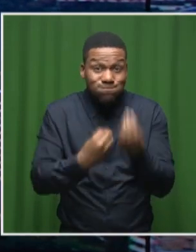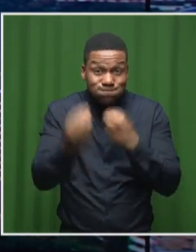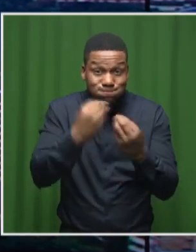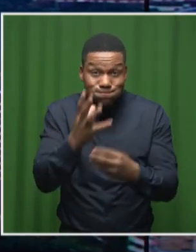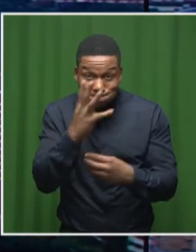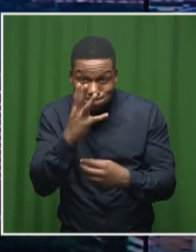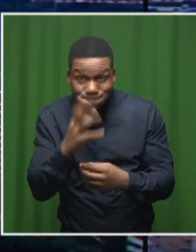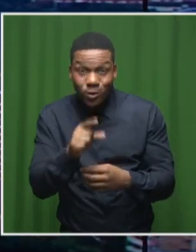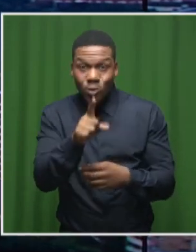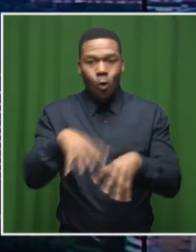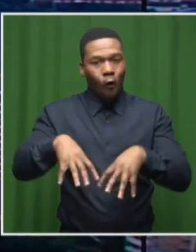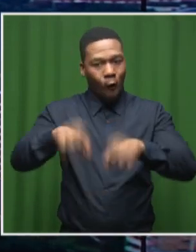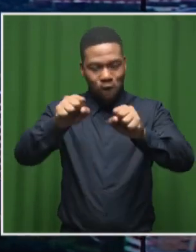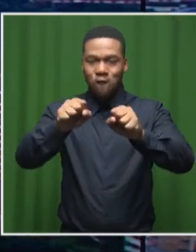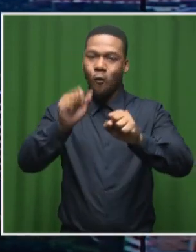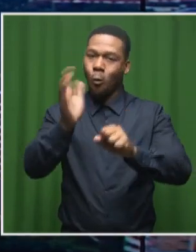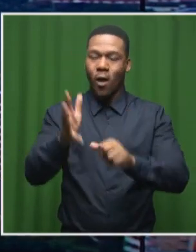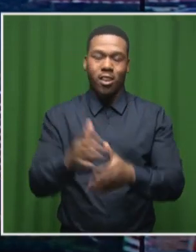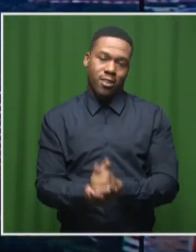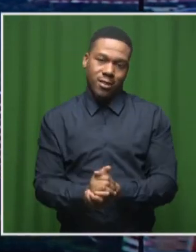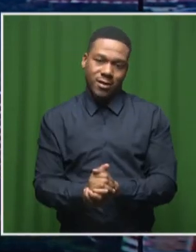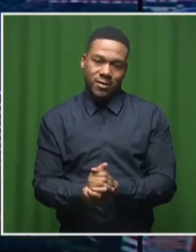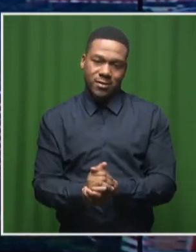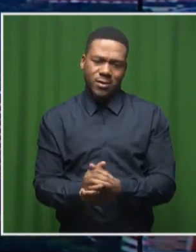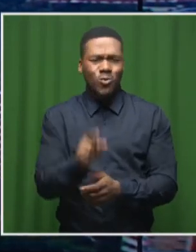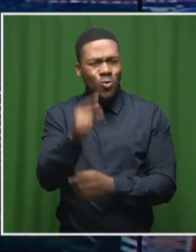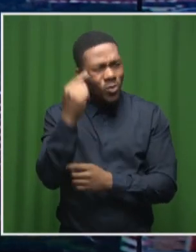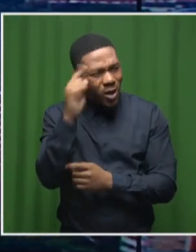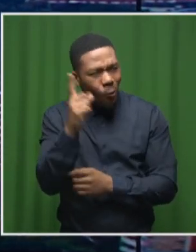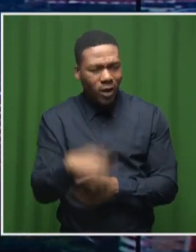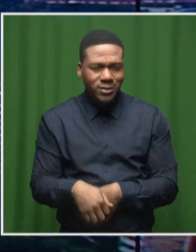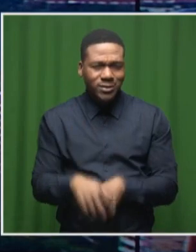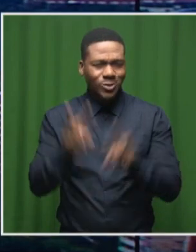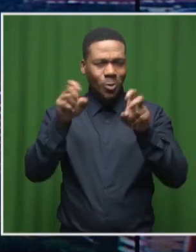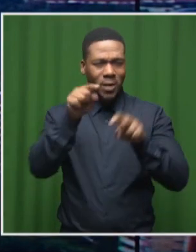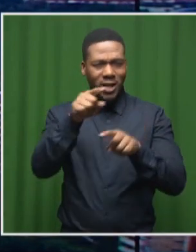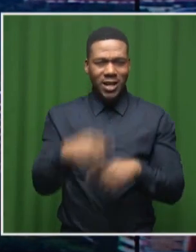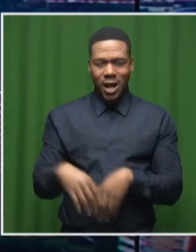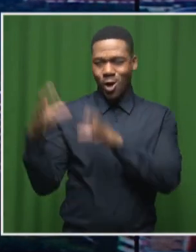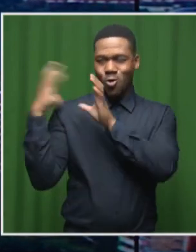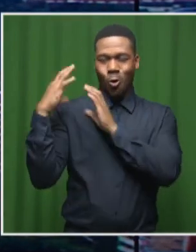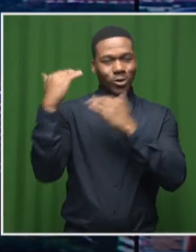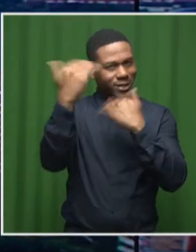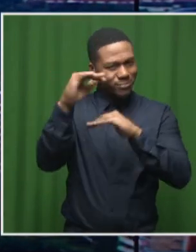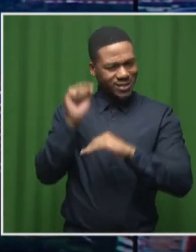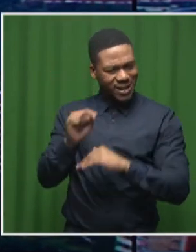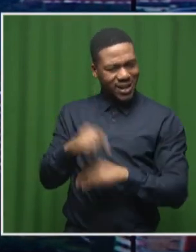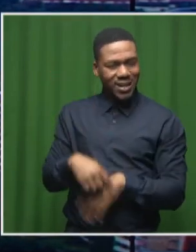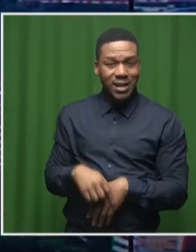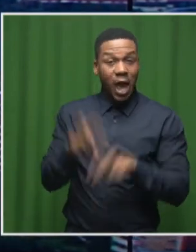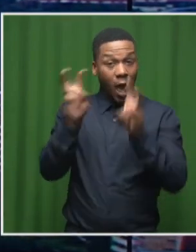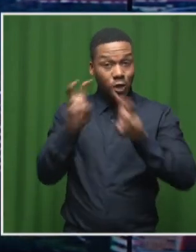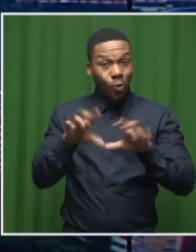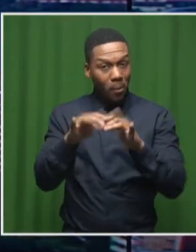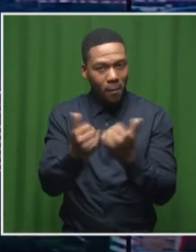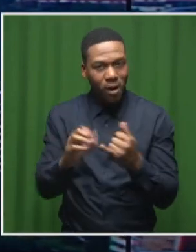rest of the country in darkness. So yeah, let me know. What do you think about it? Load limiting. That's a new thing that Eskom is trialing